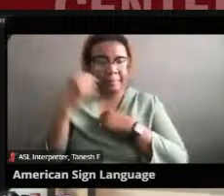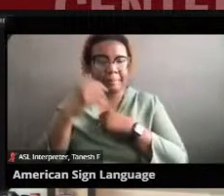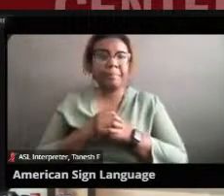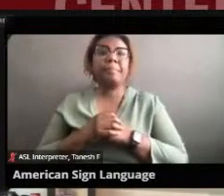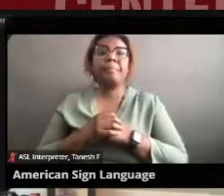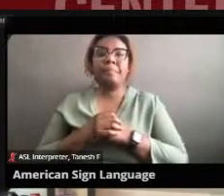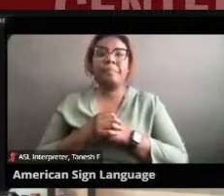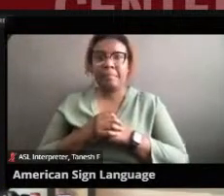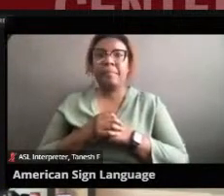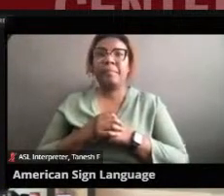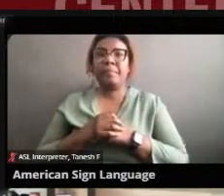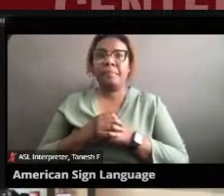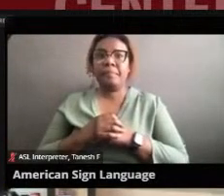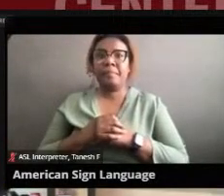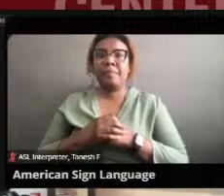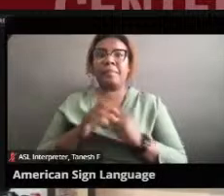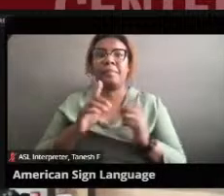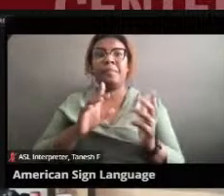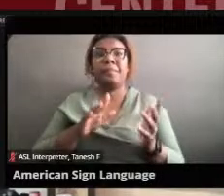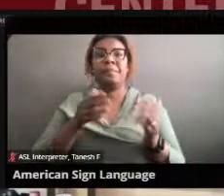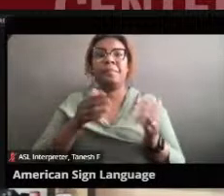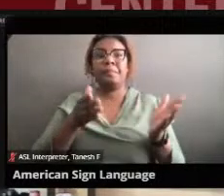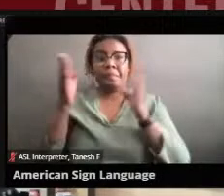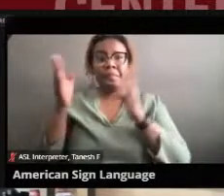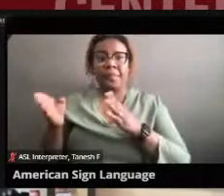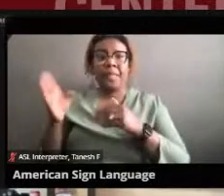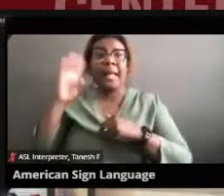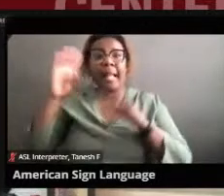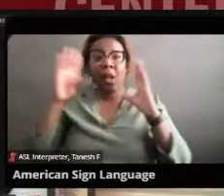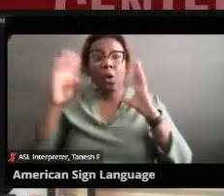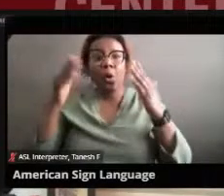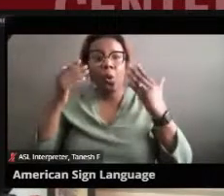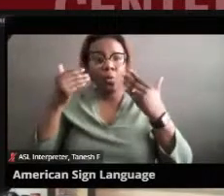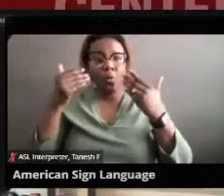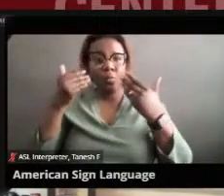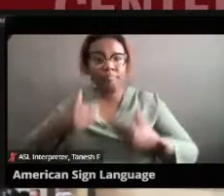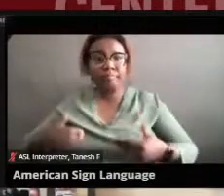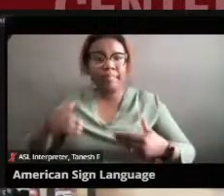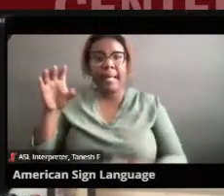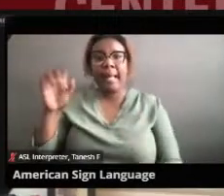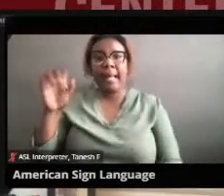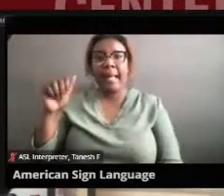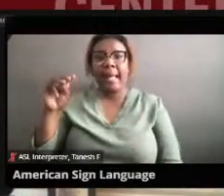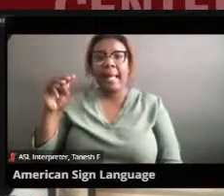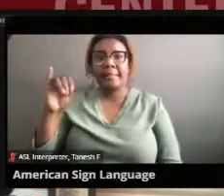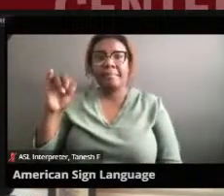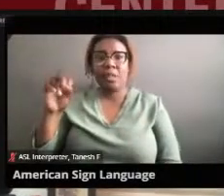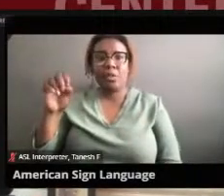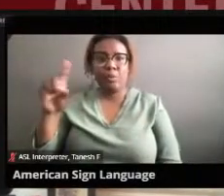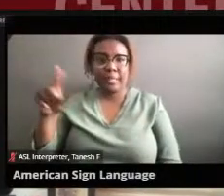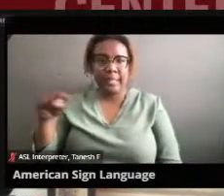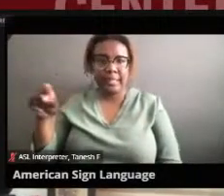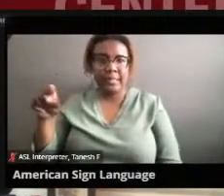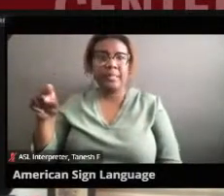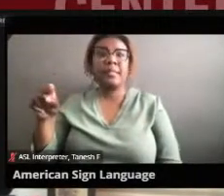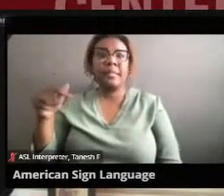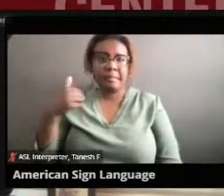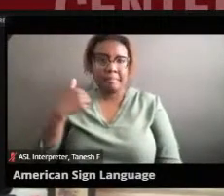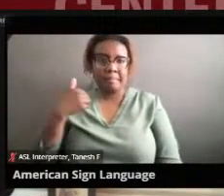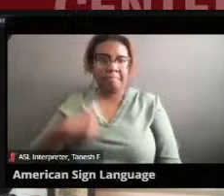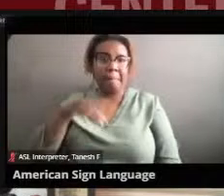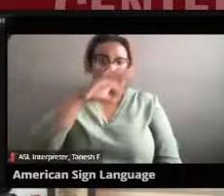Thank you. Greetings, everyone. My name is Asmira. I am a Black and Palestinian American